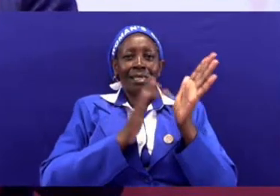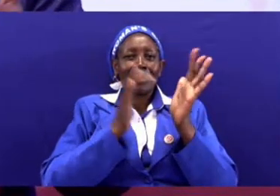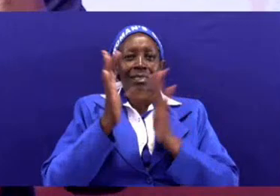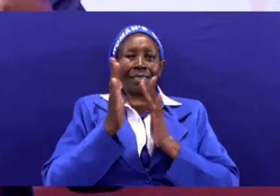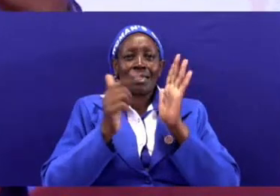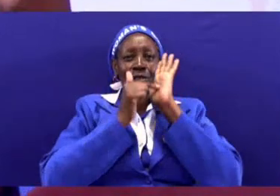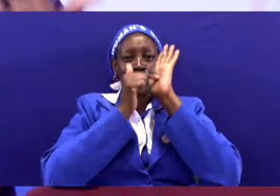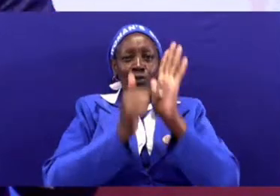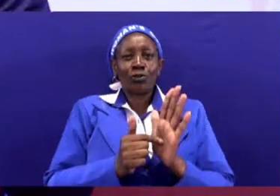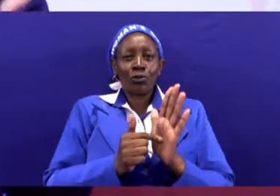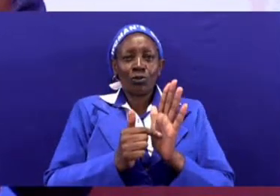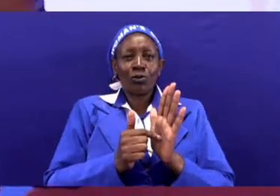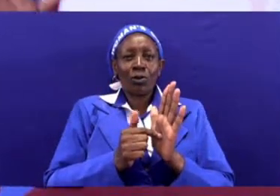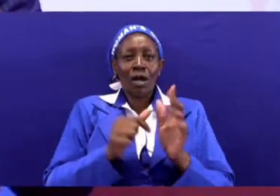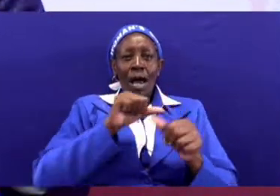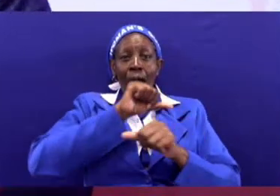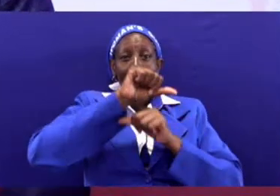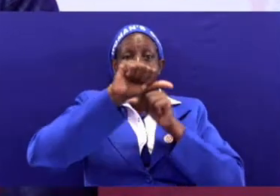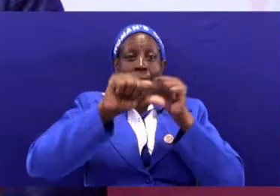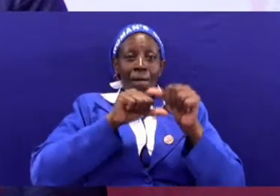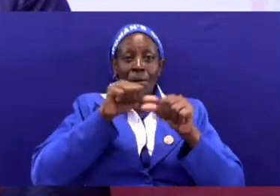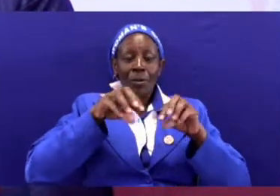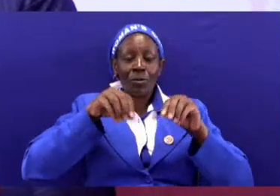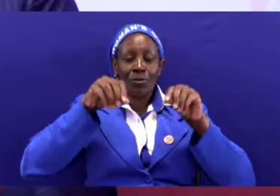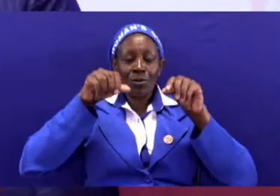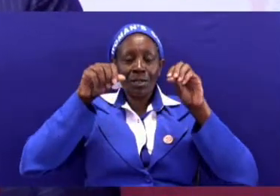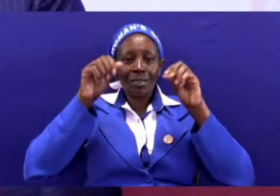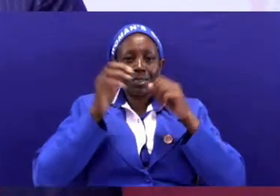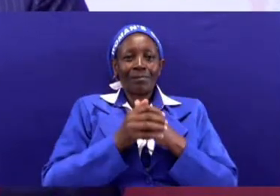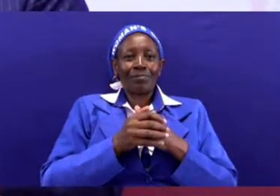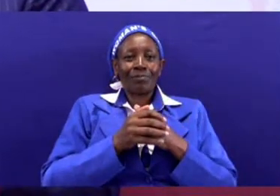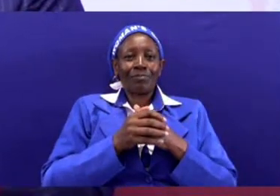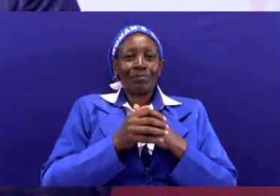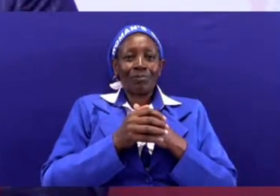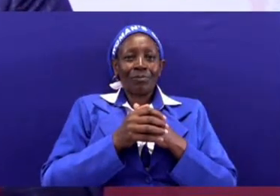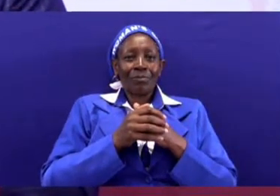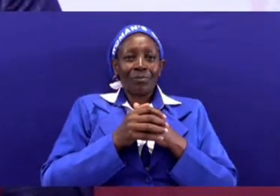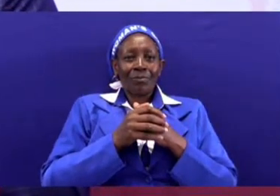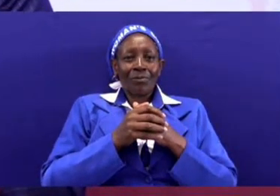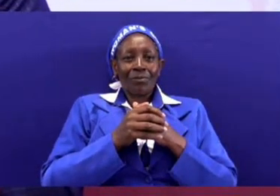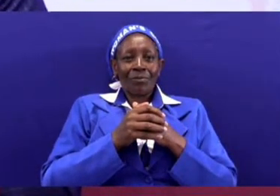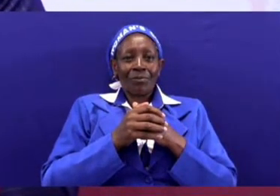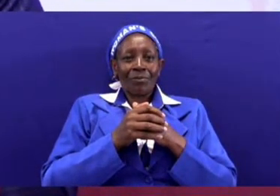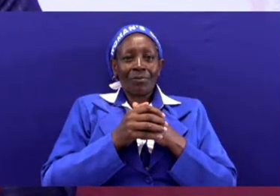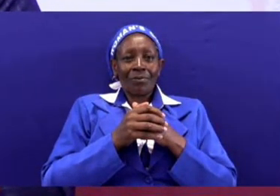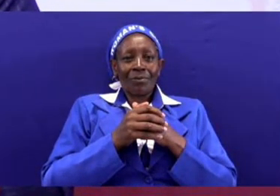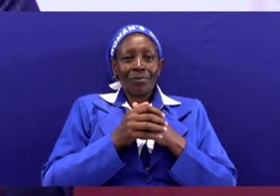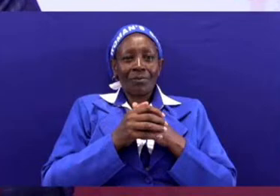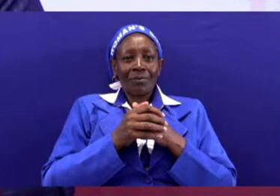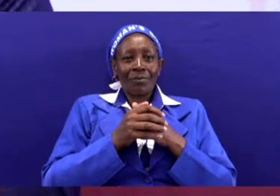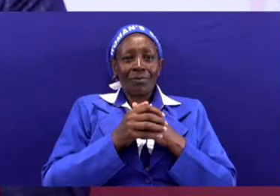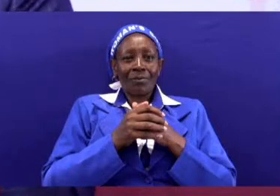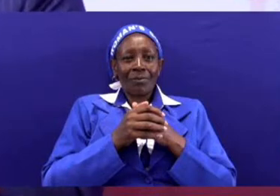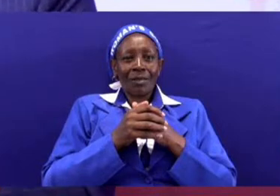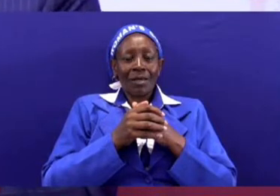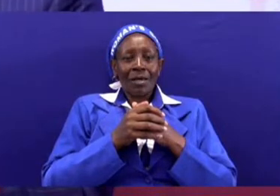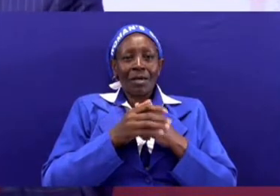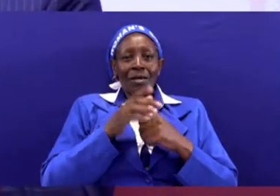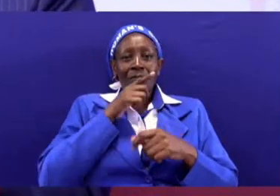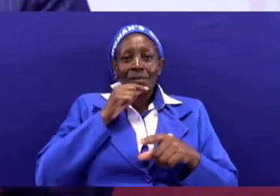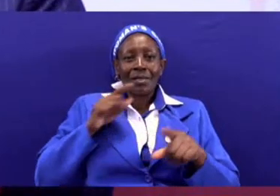service is a focus on quality as much as it is quantity. Brothers and